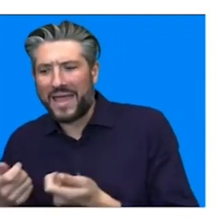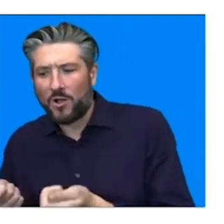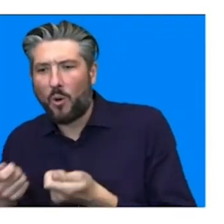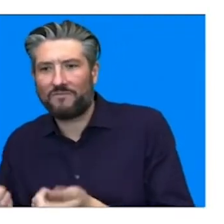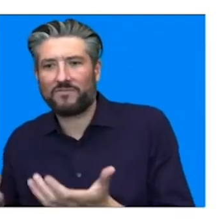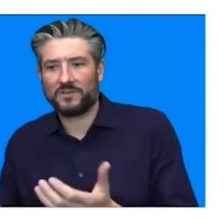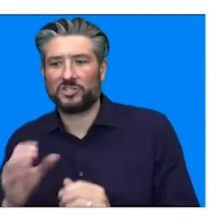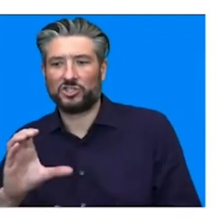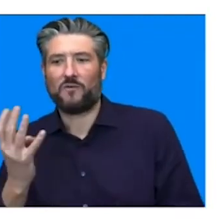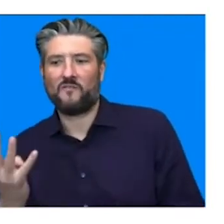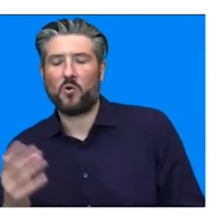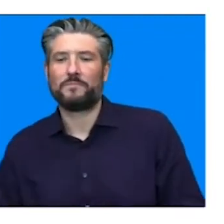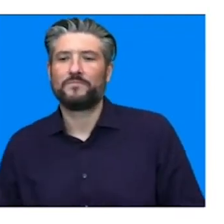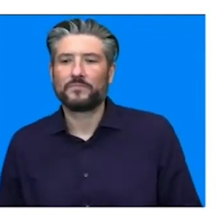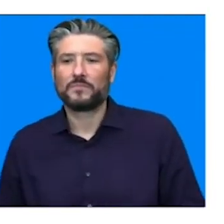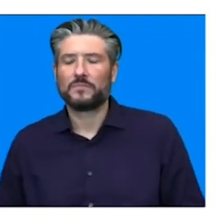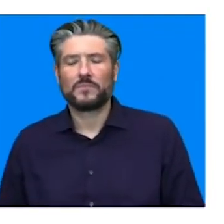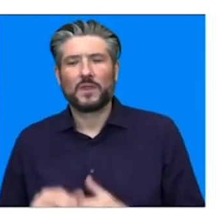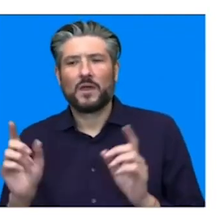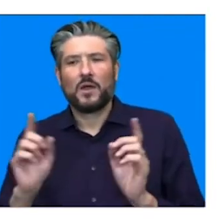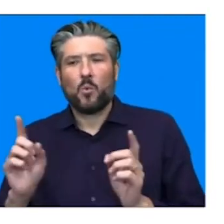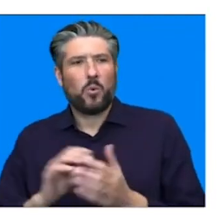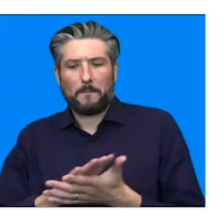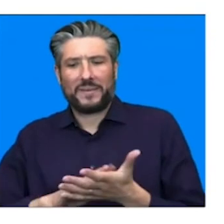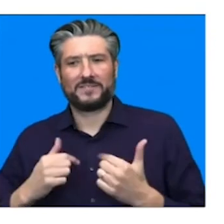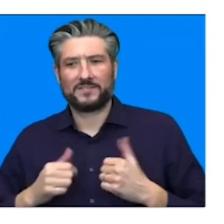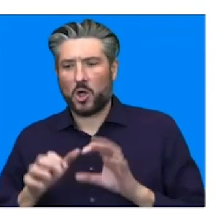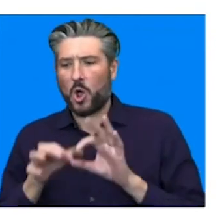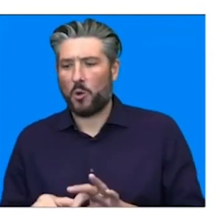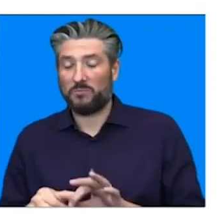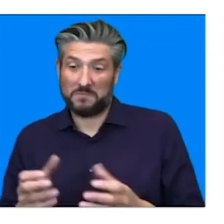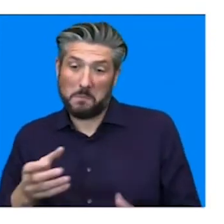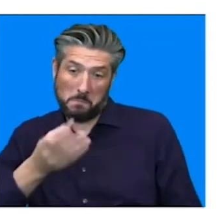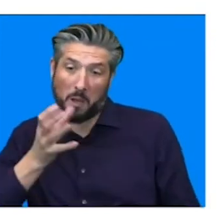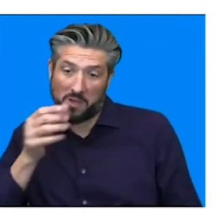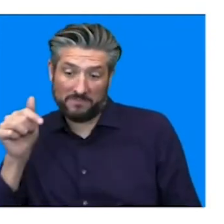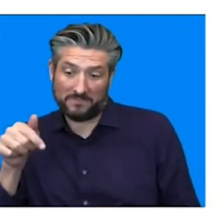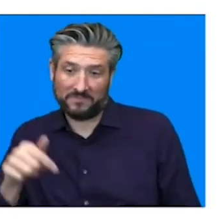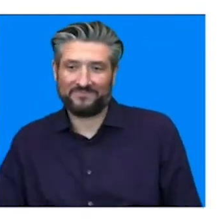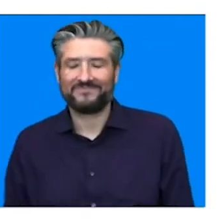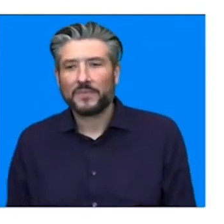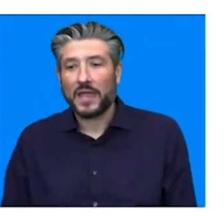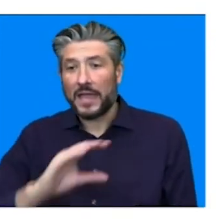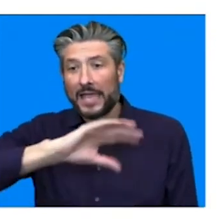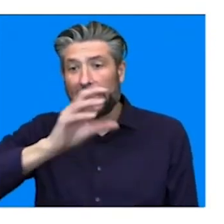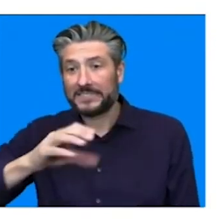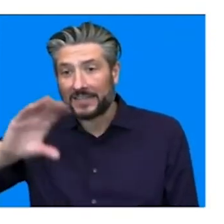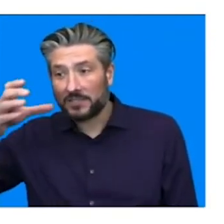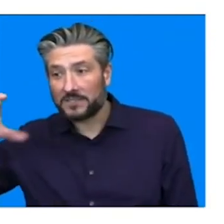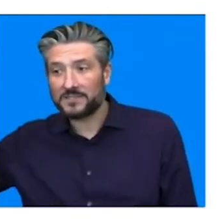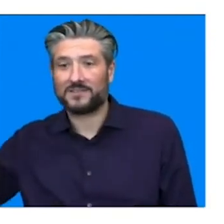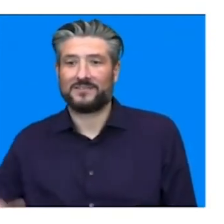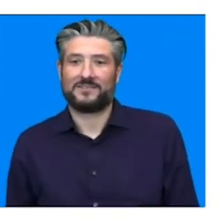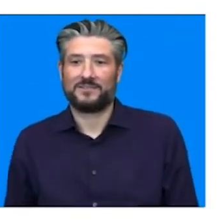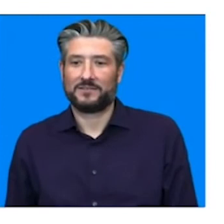What makes us feel more at home than a pub? You all think he's so perfect. EastEnders. A street. How dare you